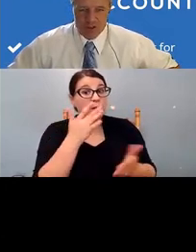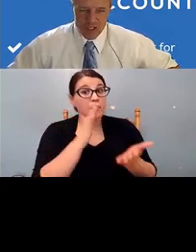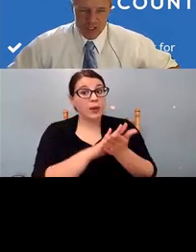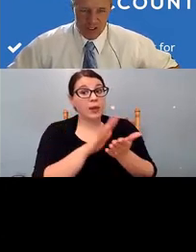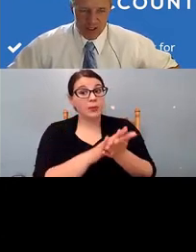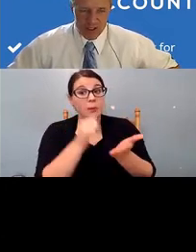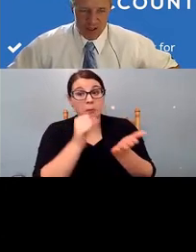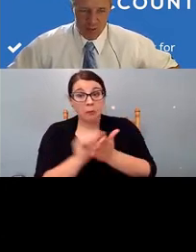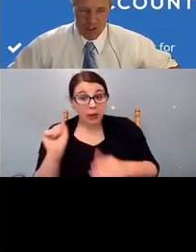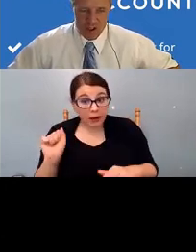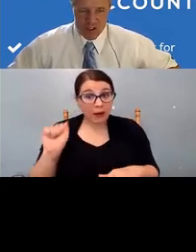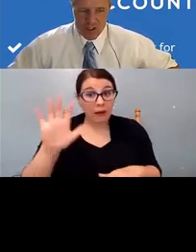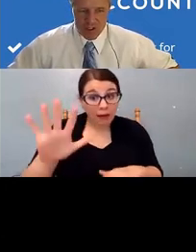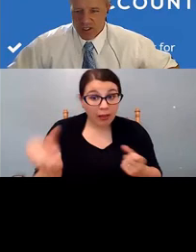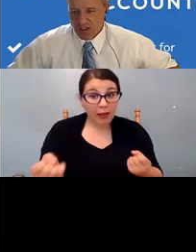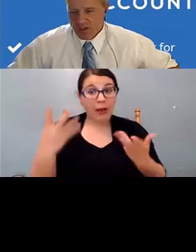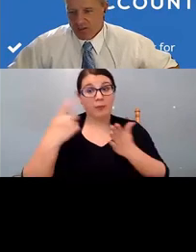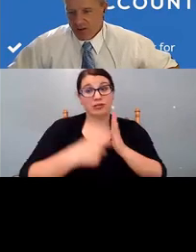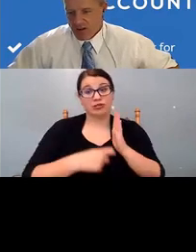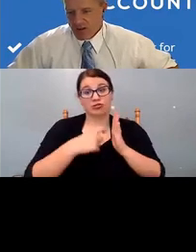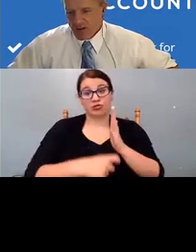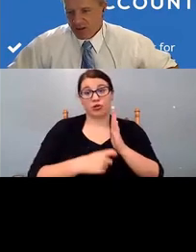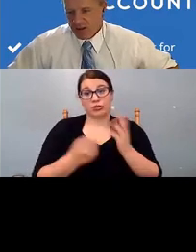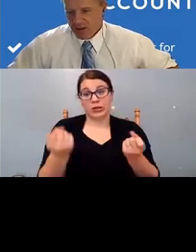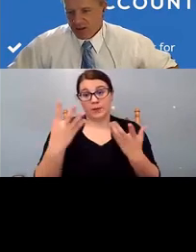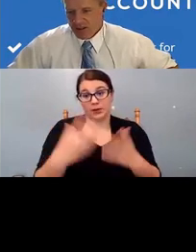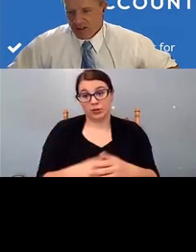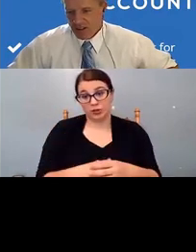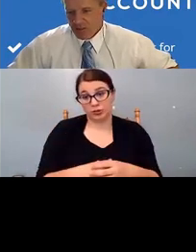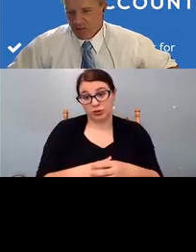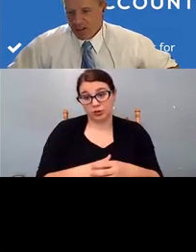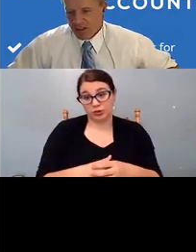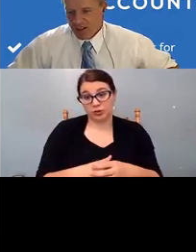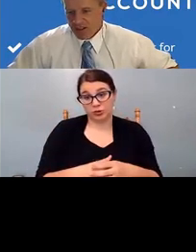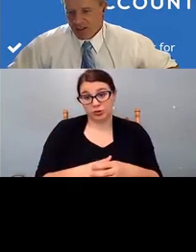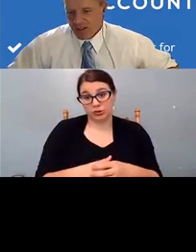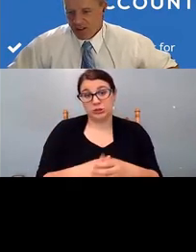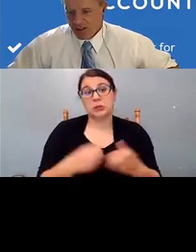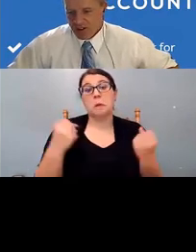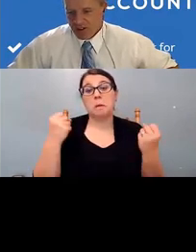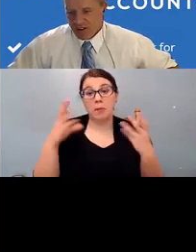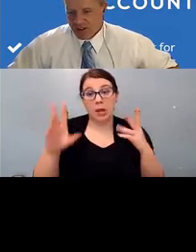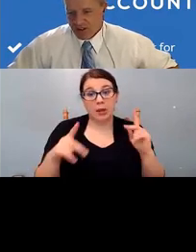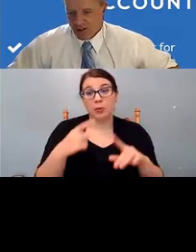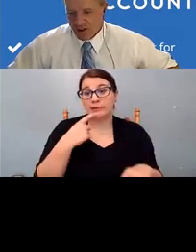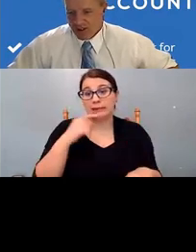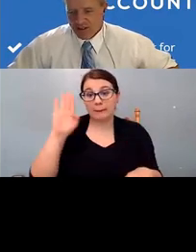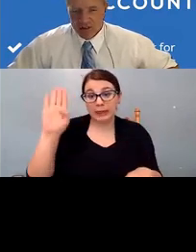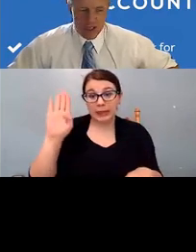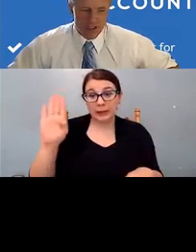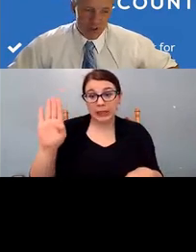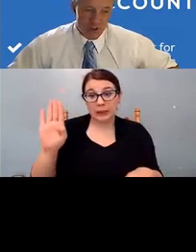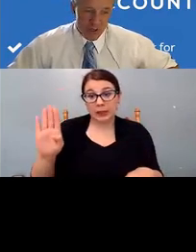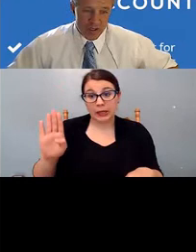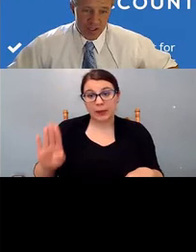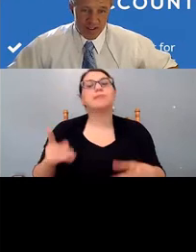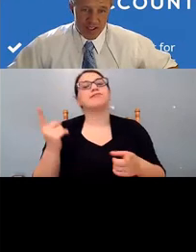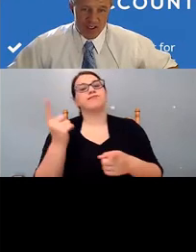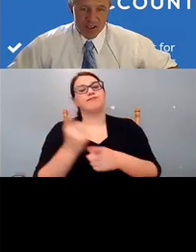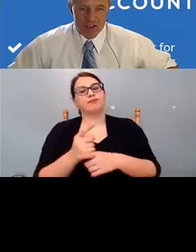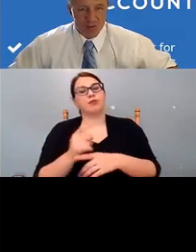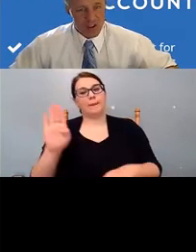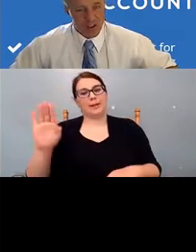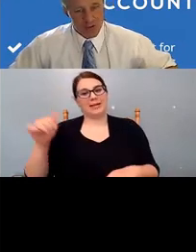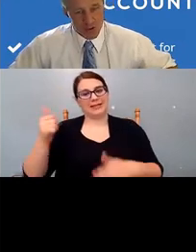annual fee that will be charged to your account? Seeing a lot of B, $10, and so that is correct. So the answer is B, that